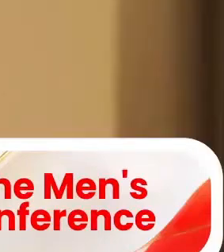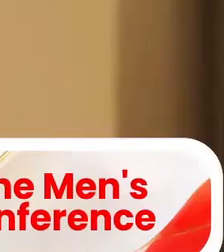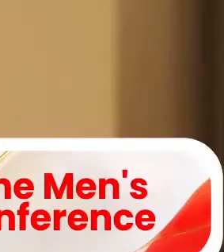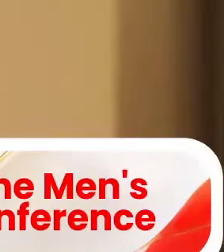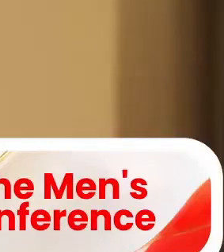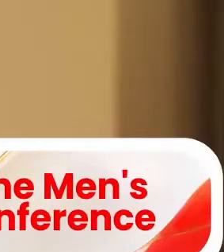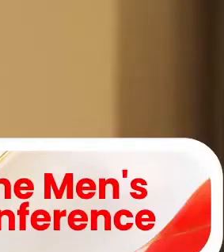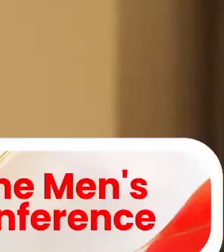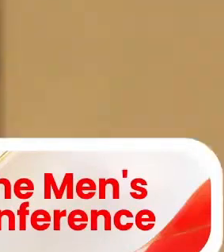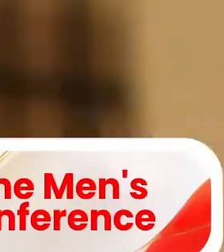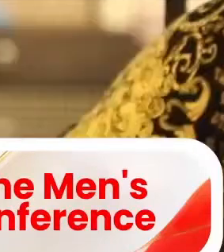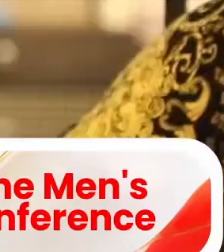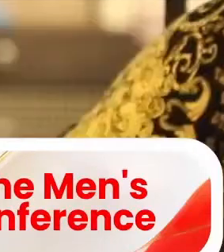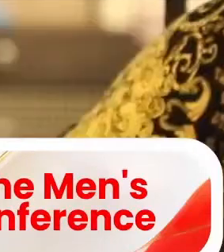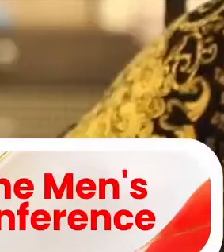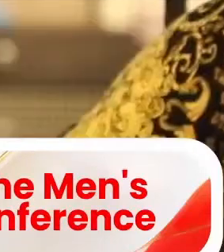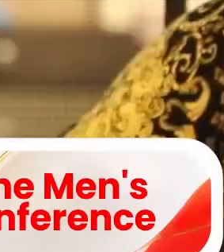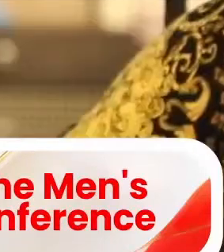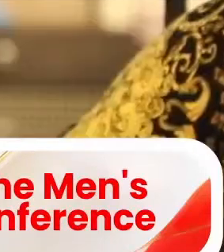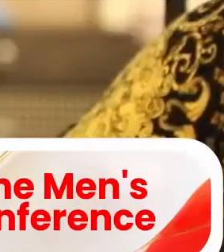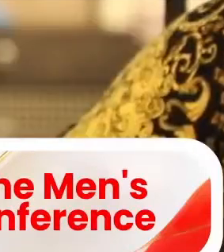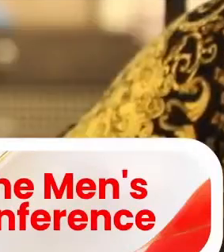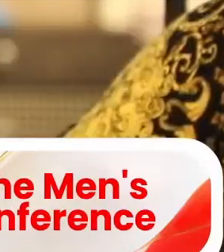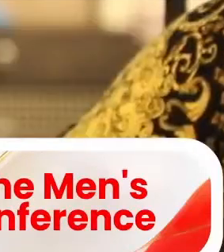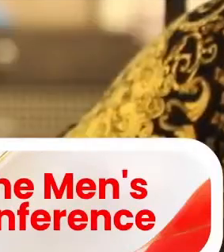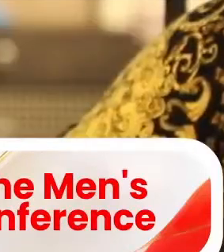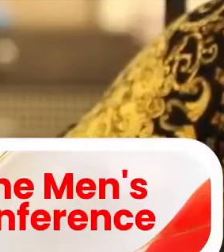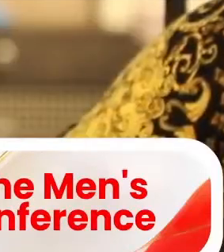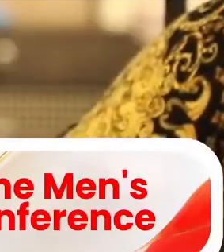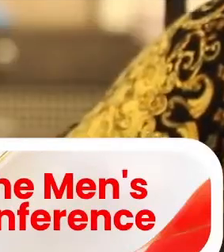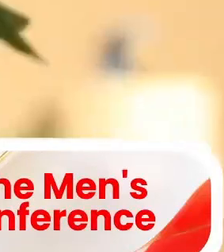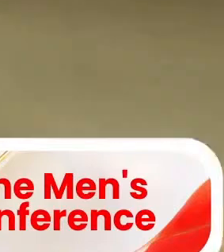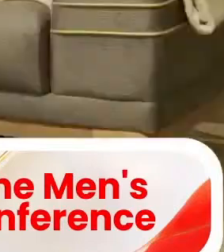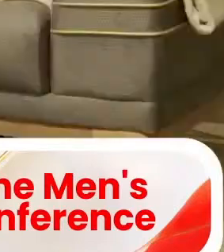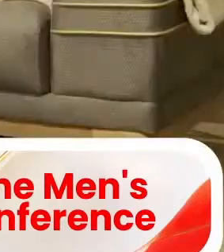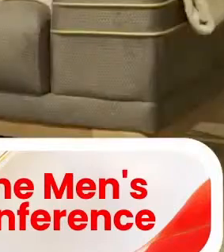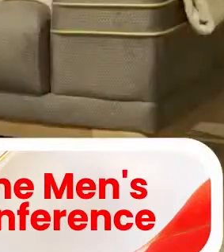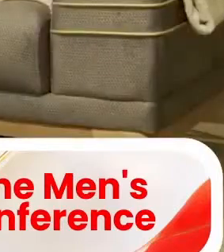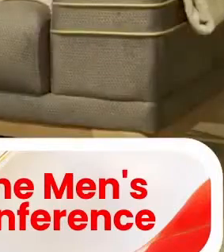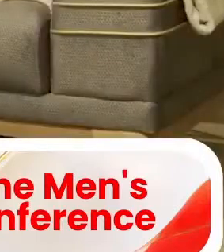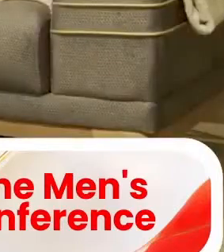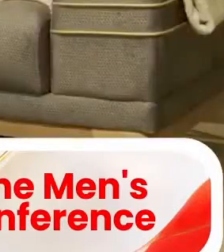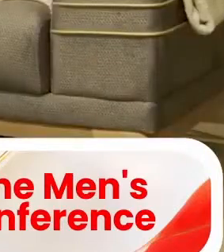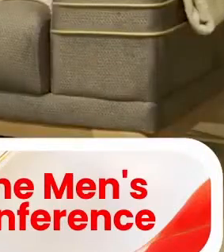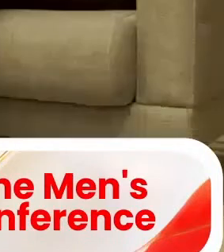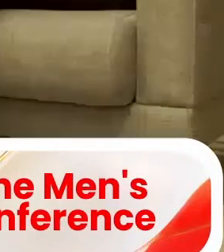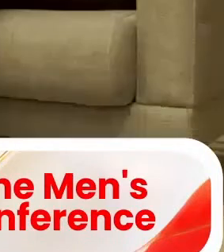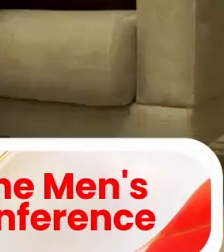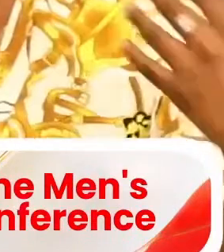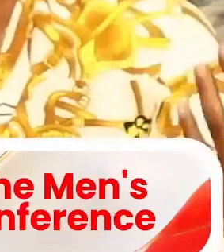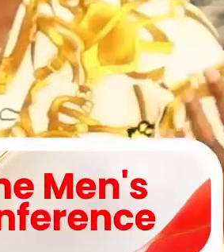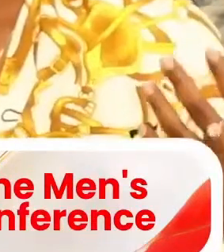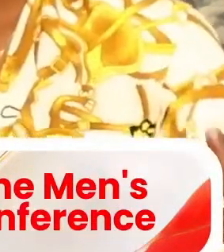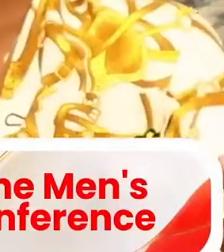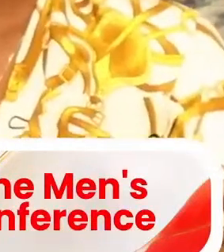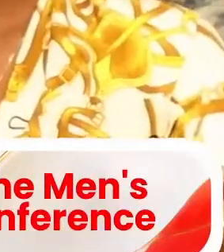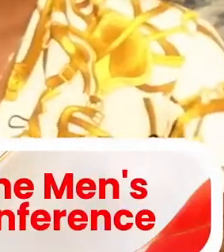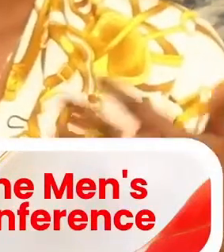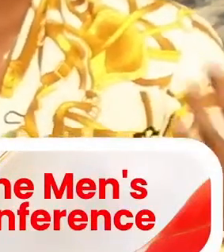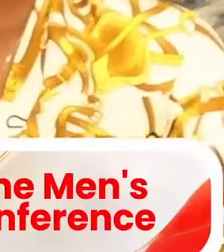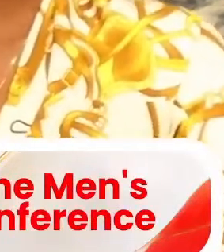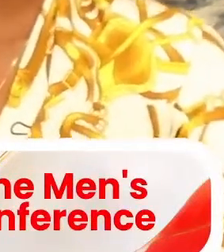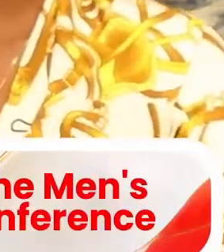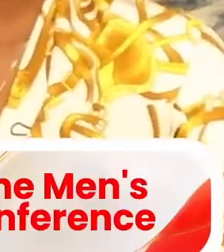Don't be entitled. A man is peaceful, a man who's allowed to talk to a lady. This November, the Men's Conference brings